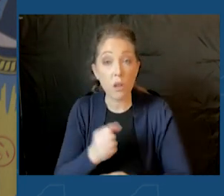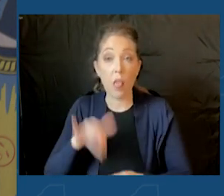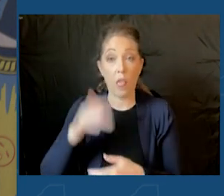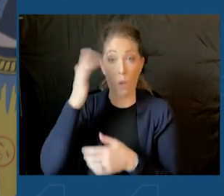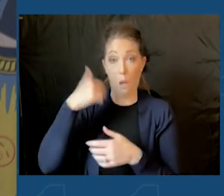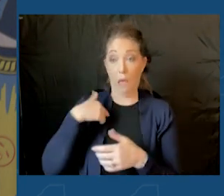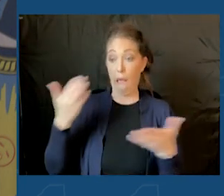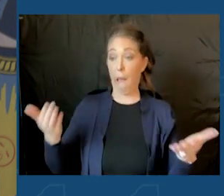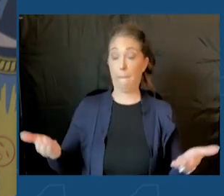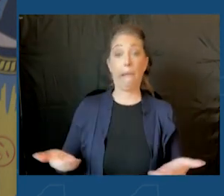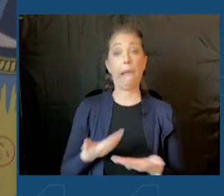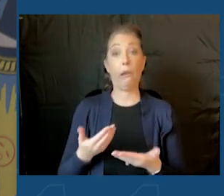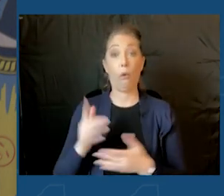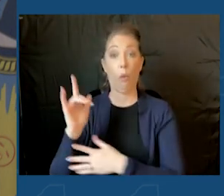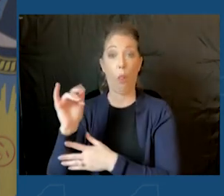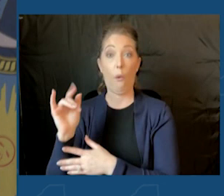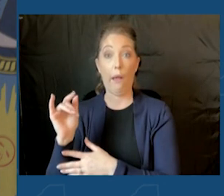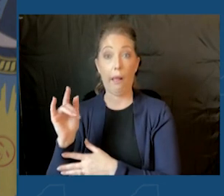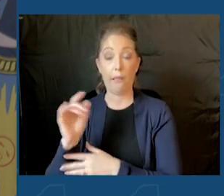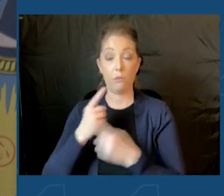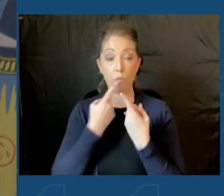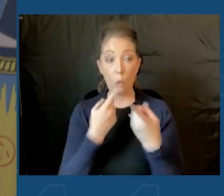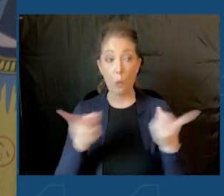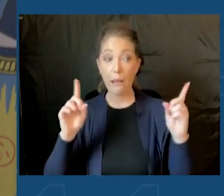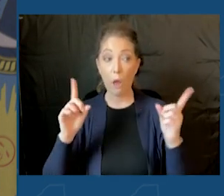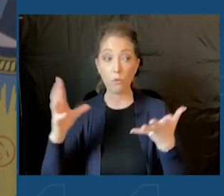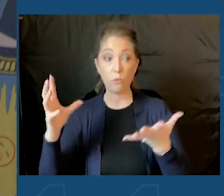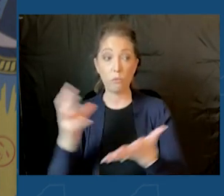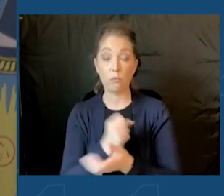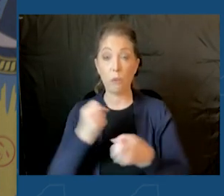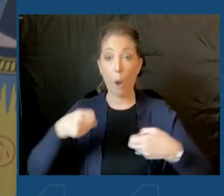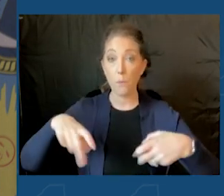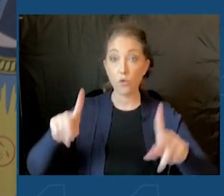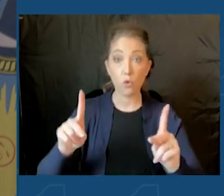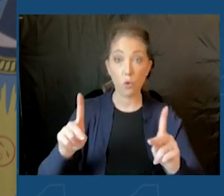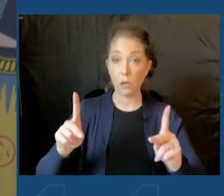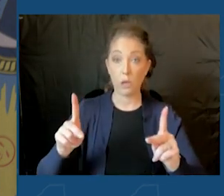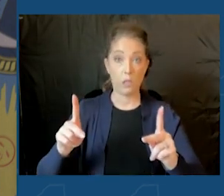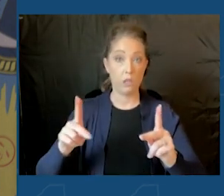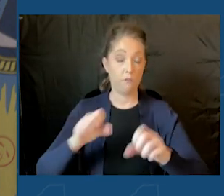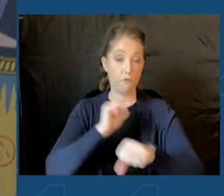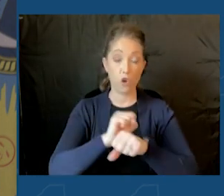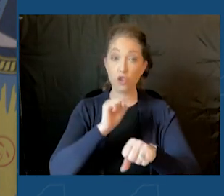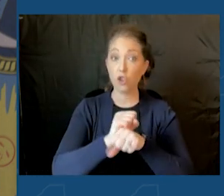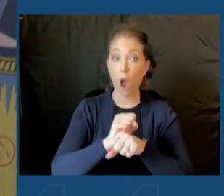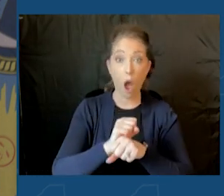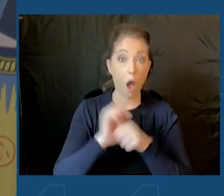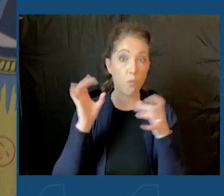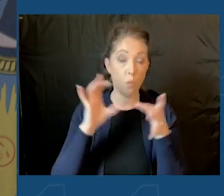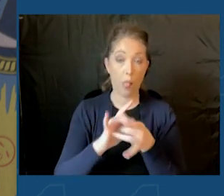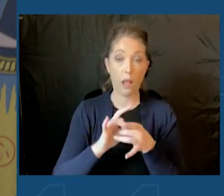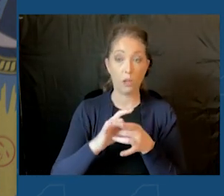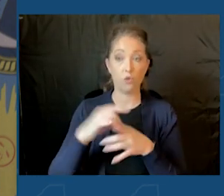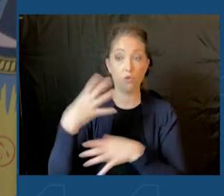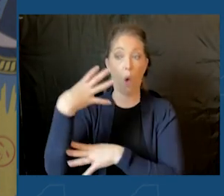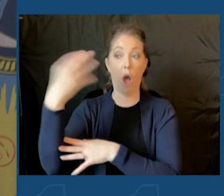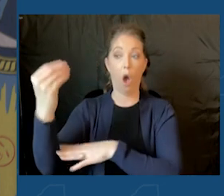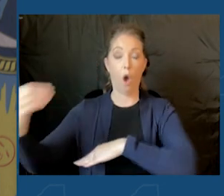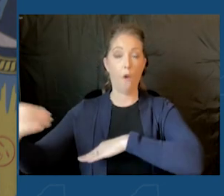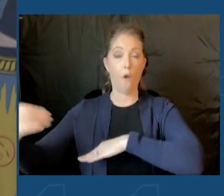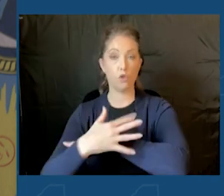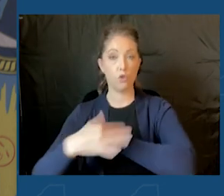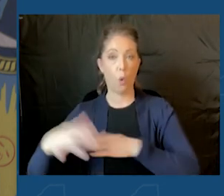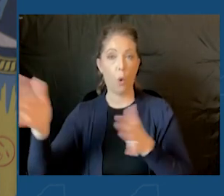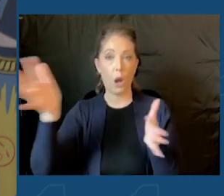the opportunities for there to be unlimited jobs associated with the offshore wind industry. You know, we came here